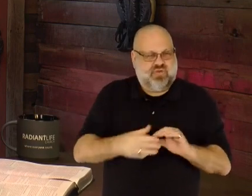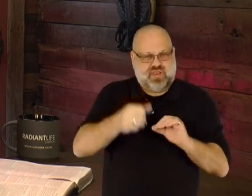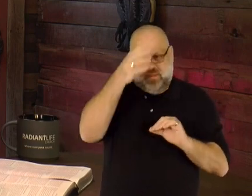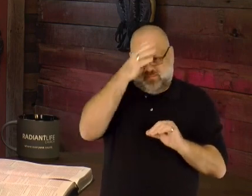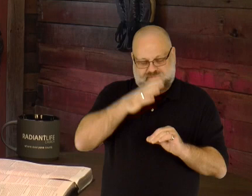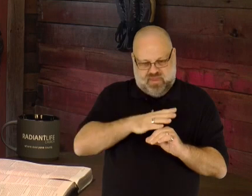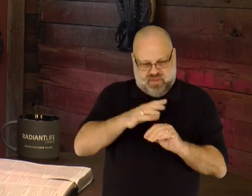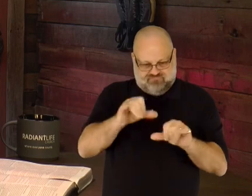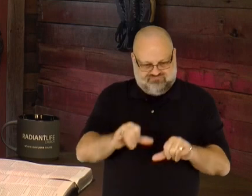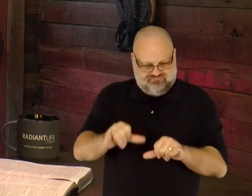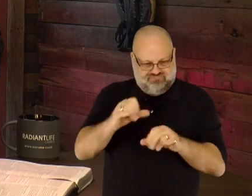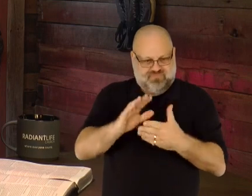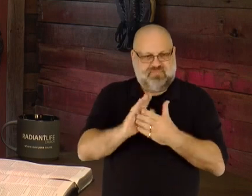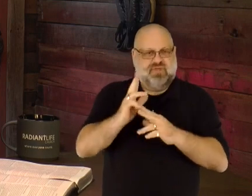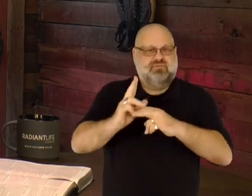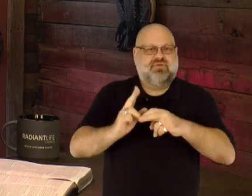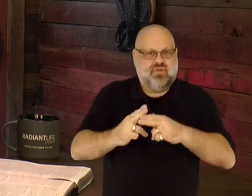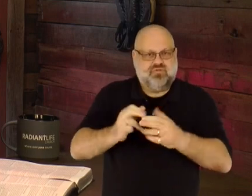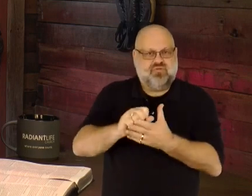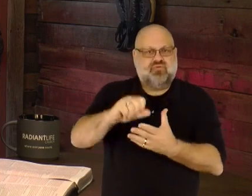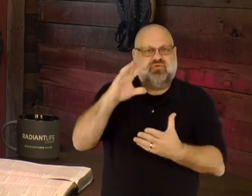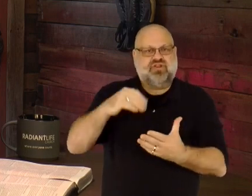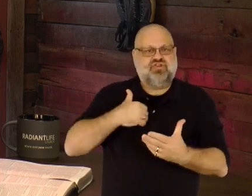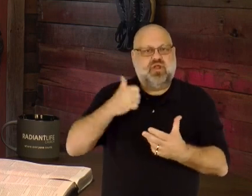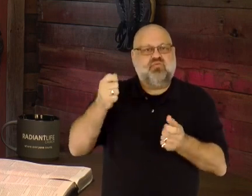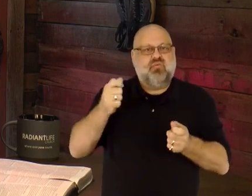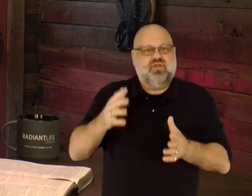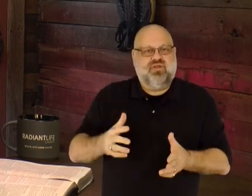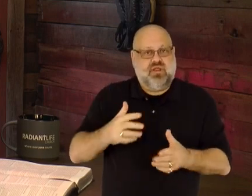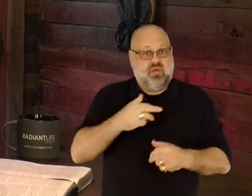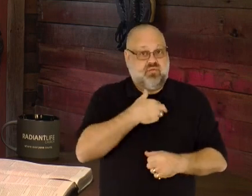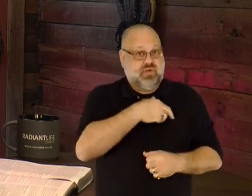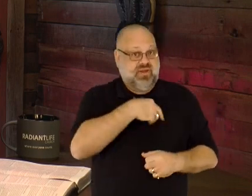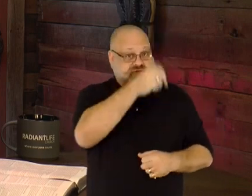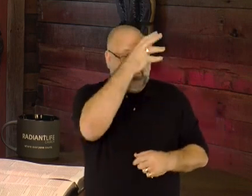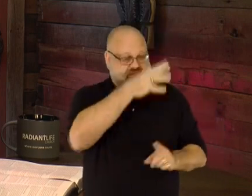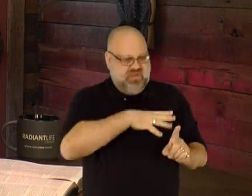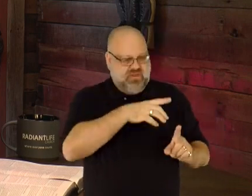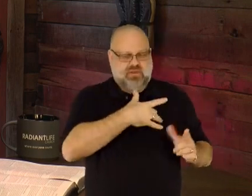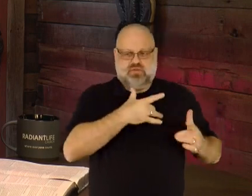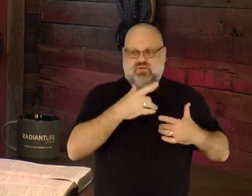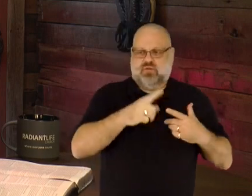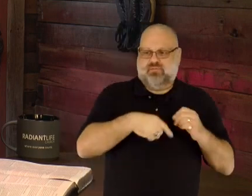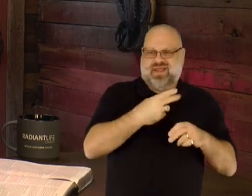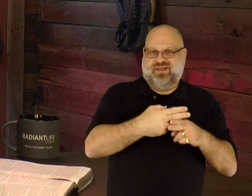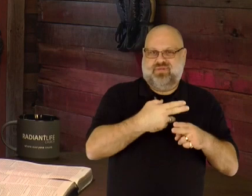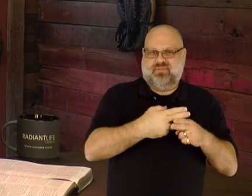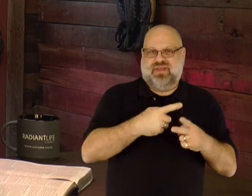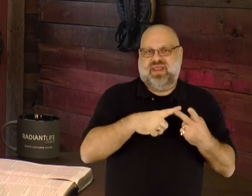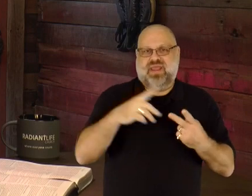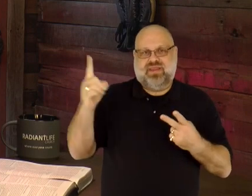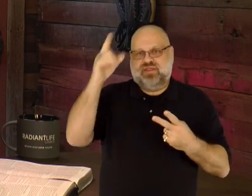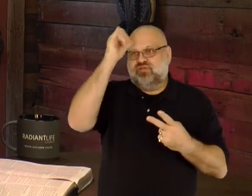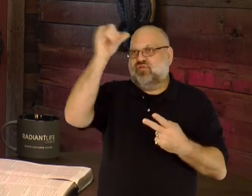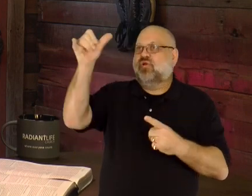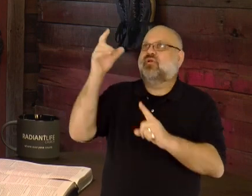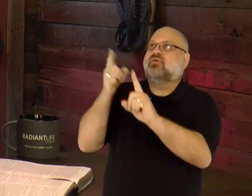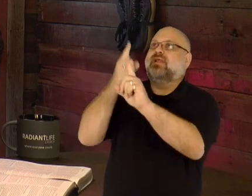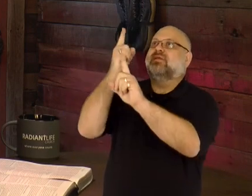young ruler. This is a religious man who was concerned about his reputation and his eternal